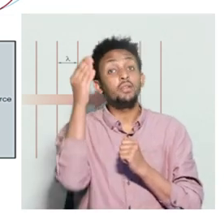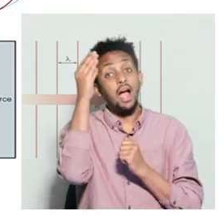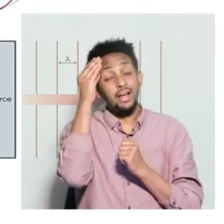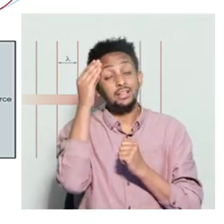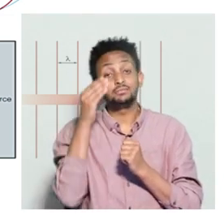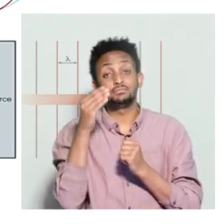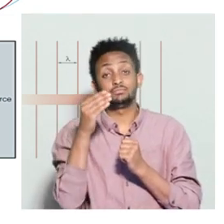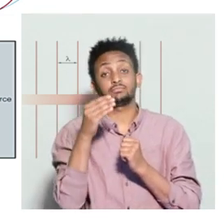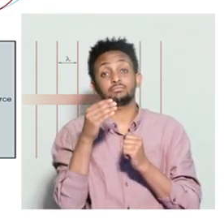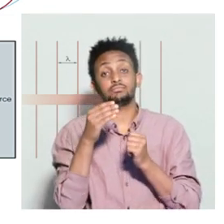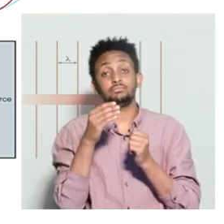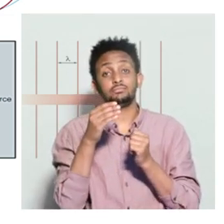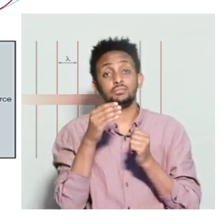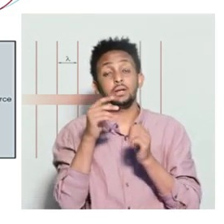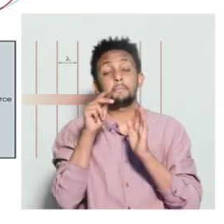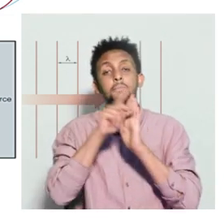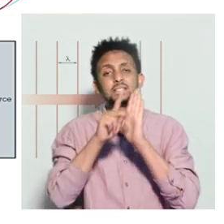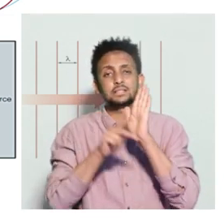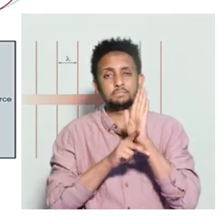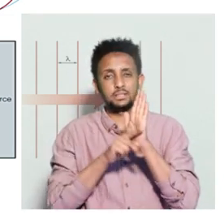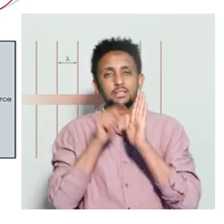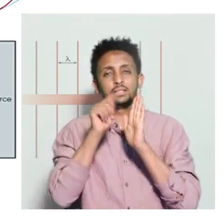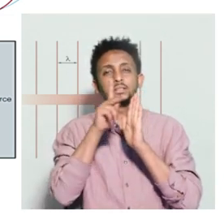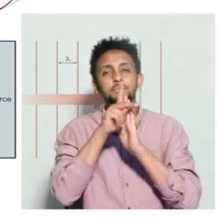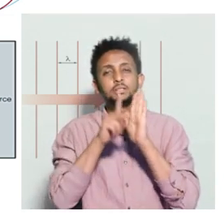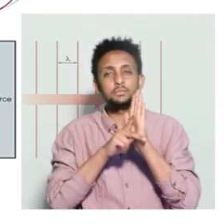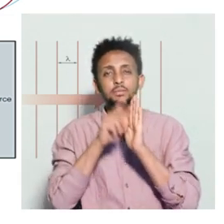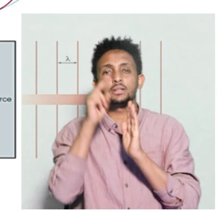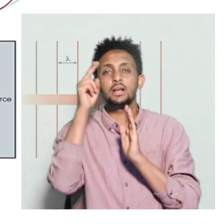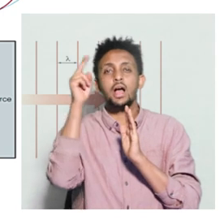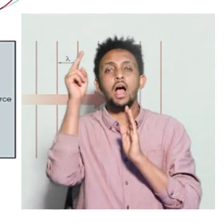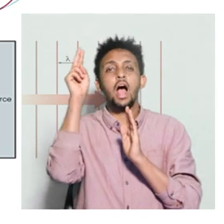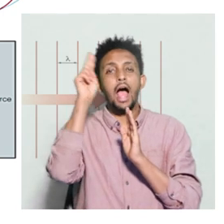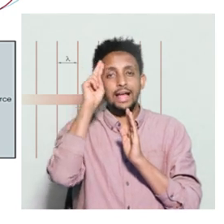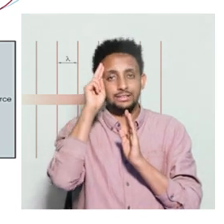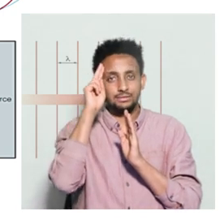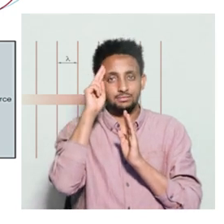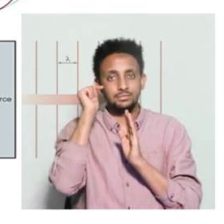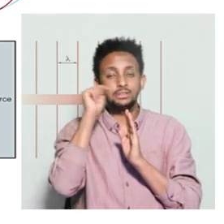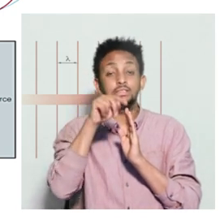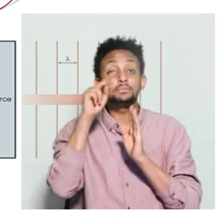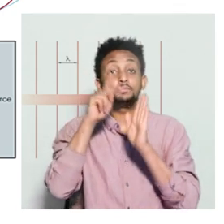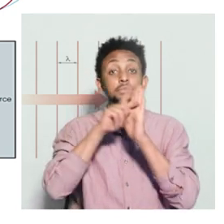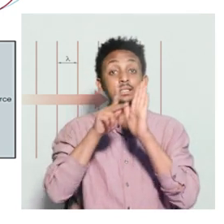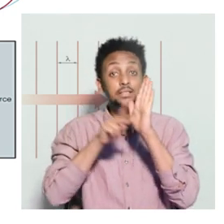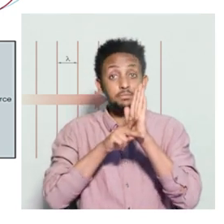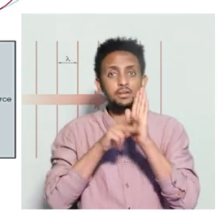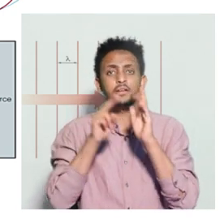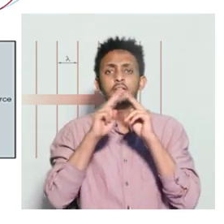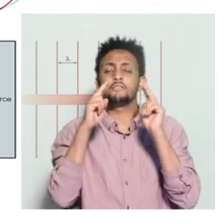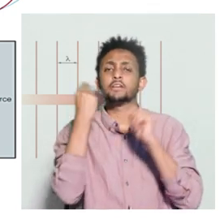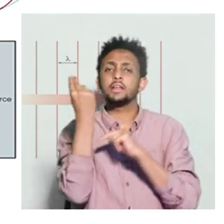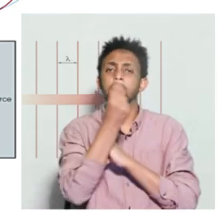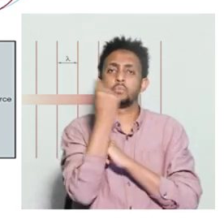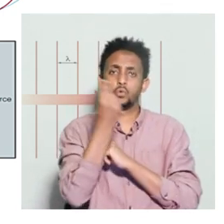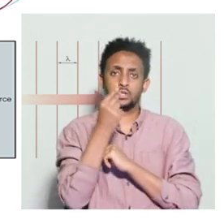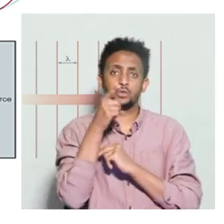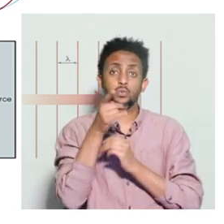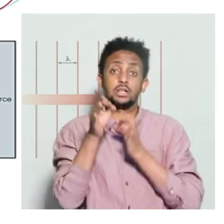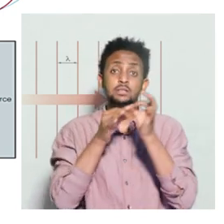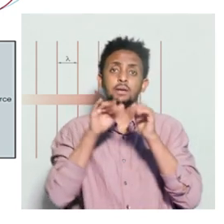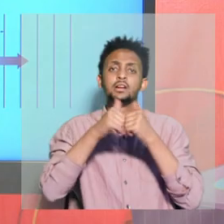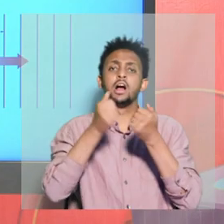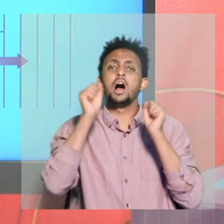proposed principles, and this principle is known to be Huygens' principle, and this principle is very important to explain